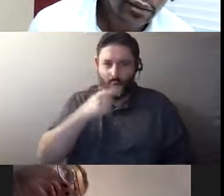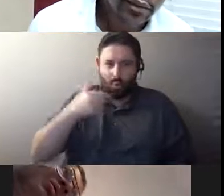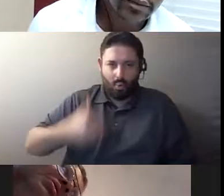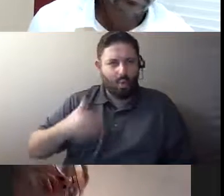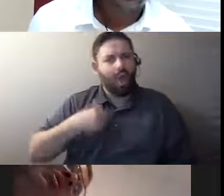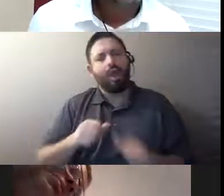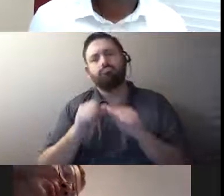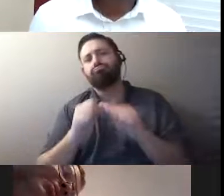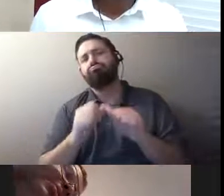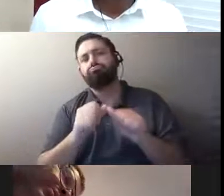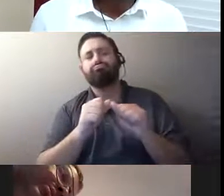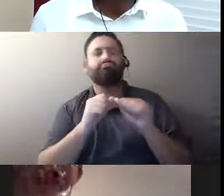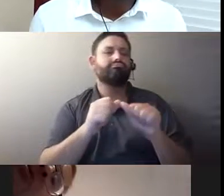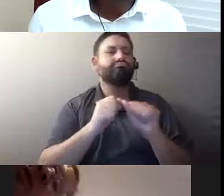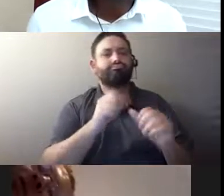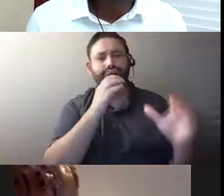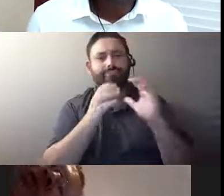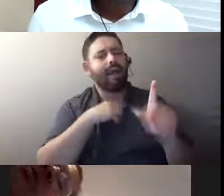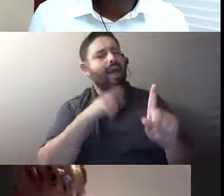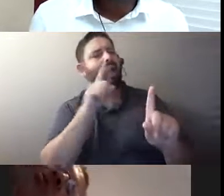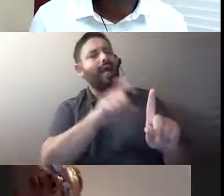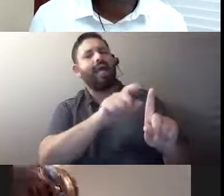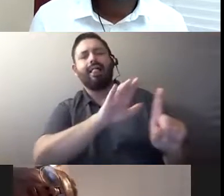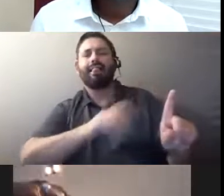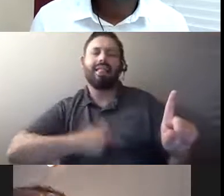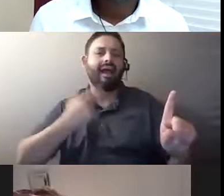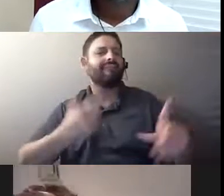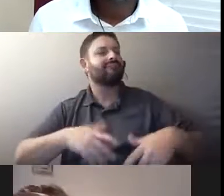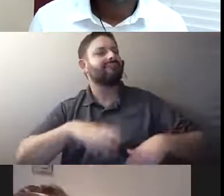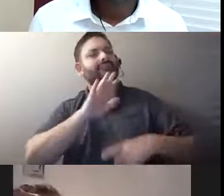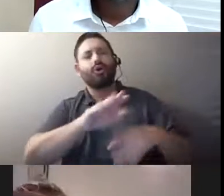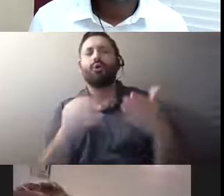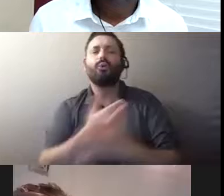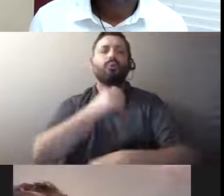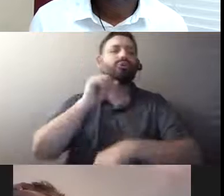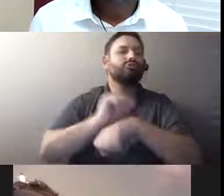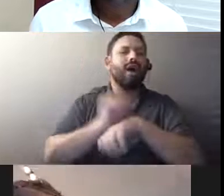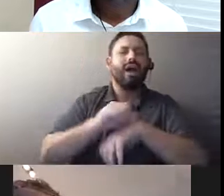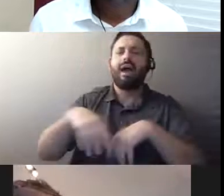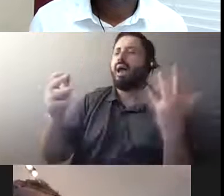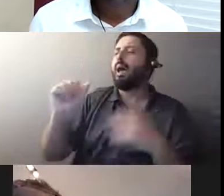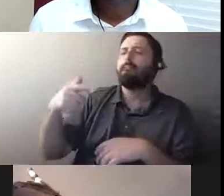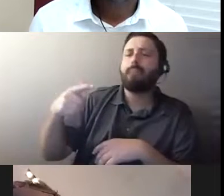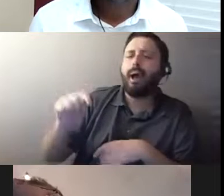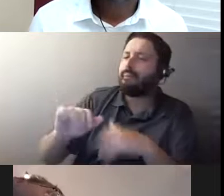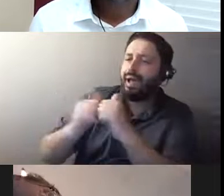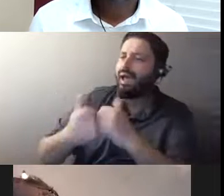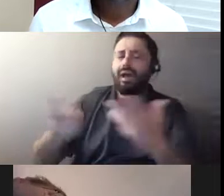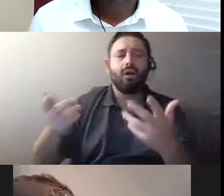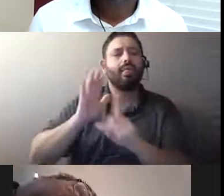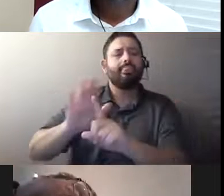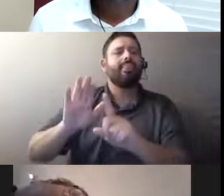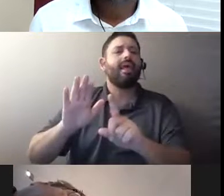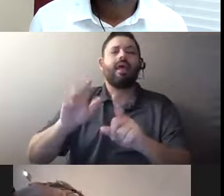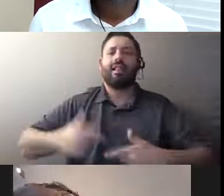So I ask them how life is going and how their new job or their new apartment, whatever things have happened in their life. I've had them on my